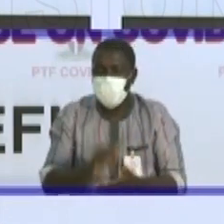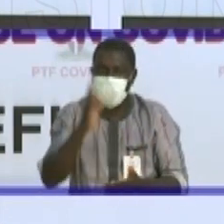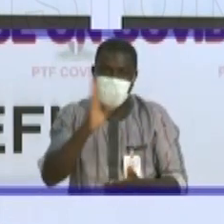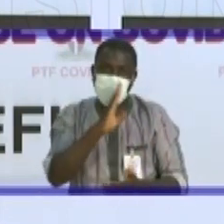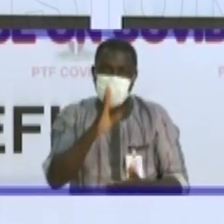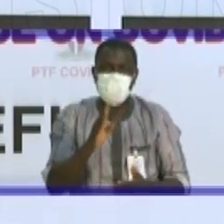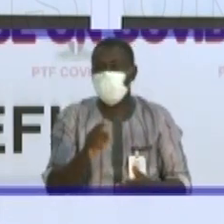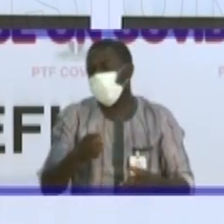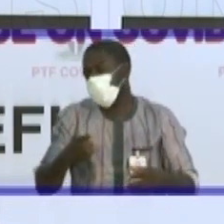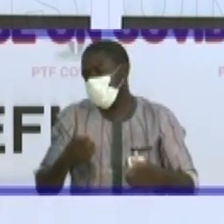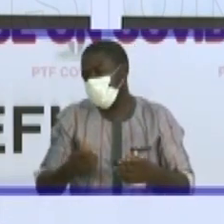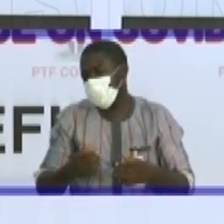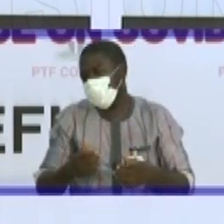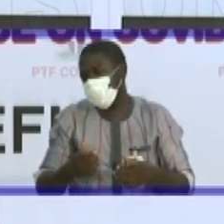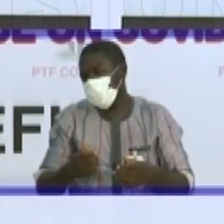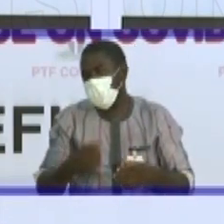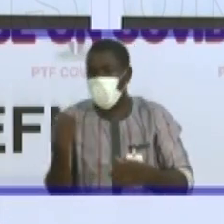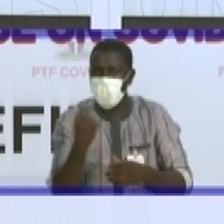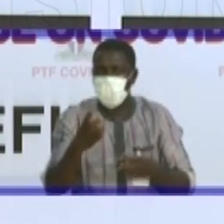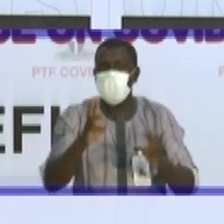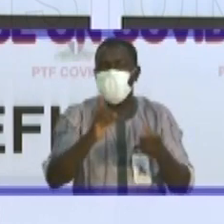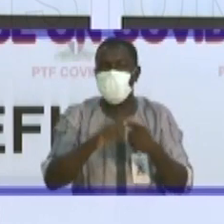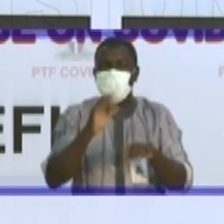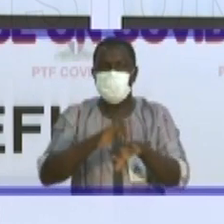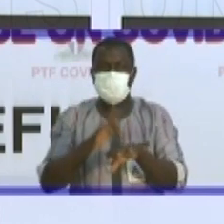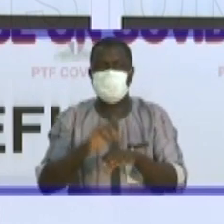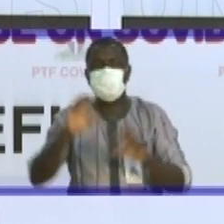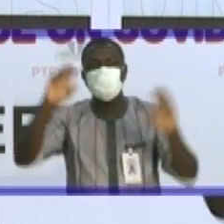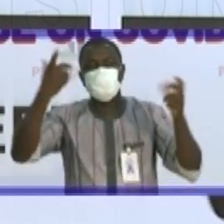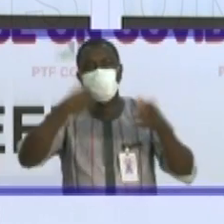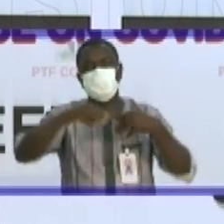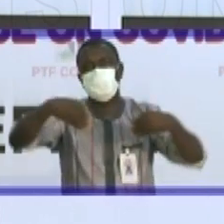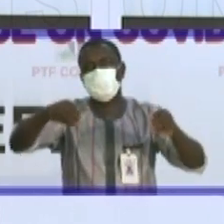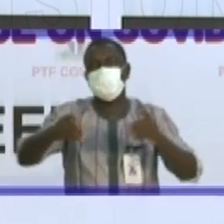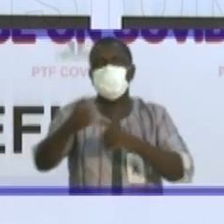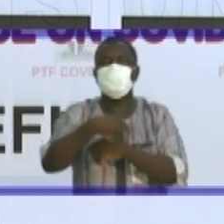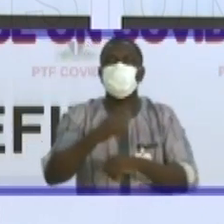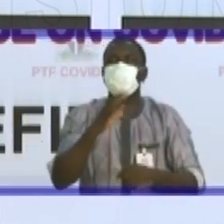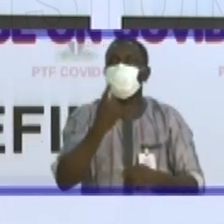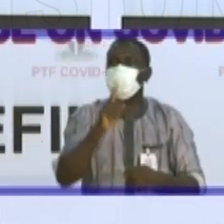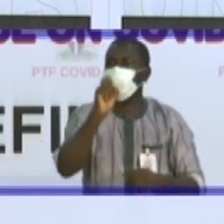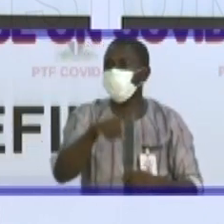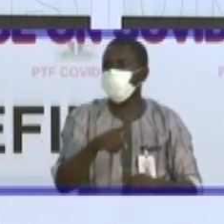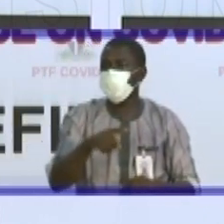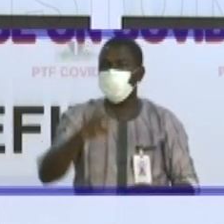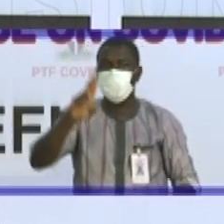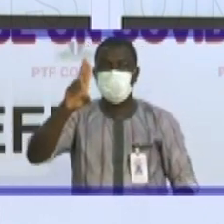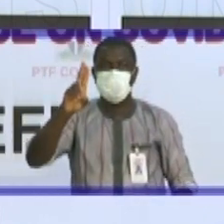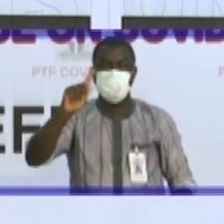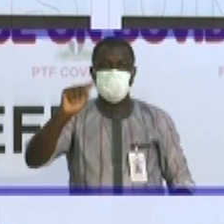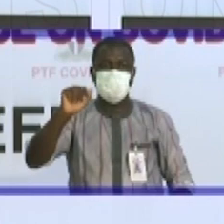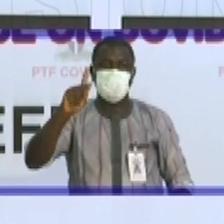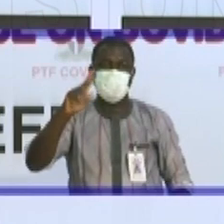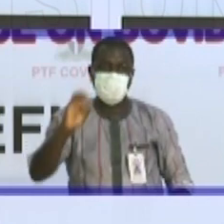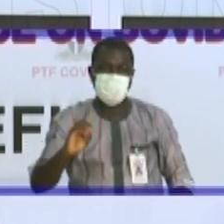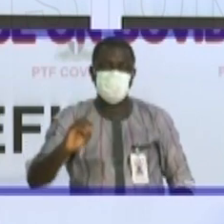the moment. Finally, the issue of market days. And the question is Utako Garki